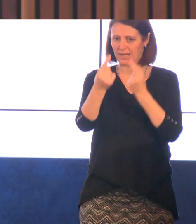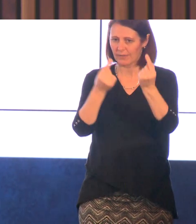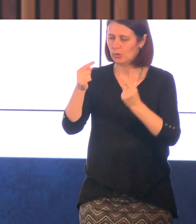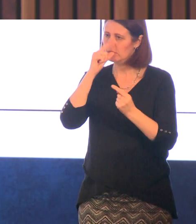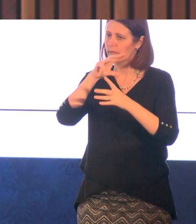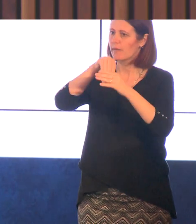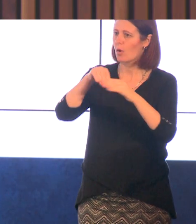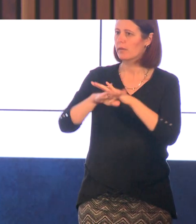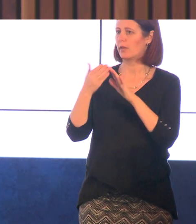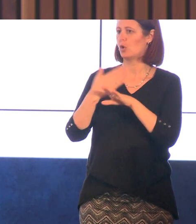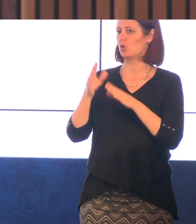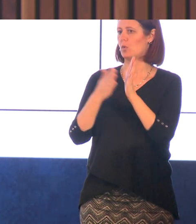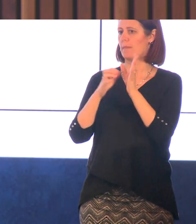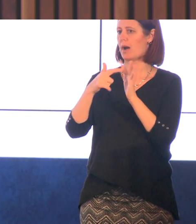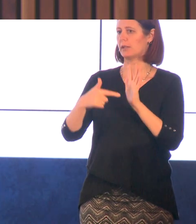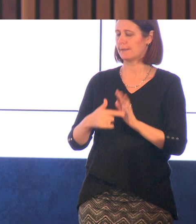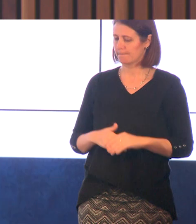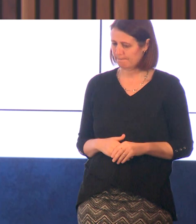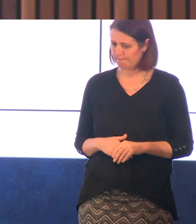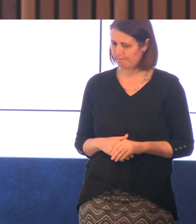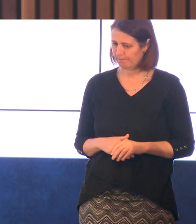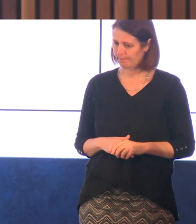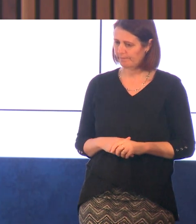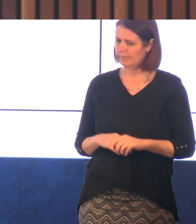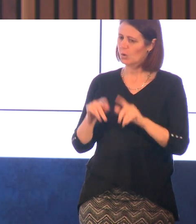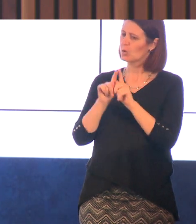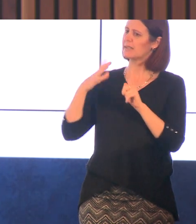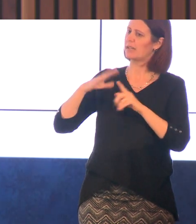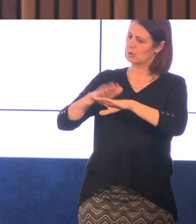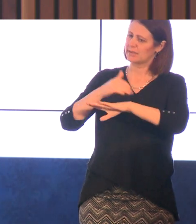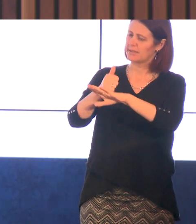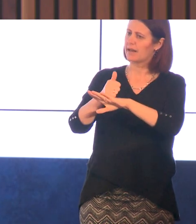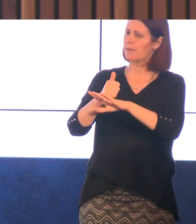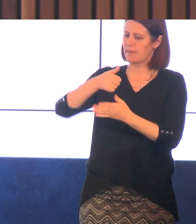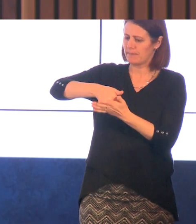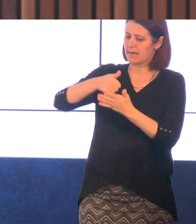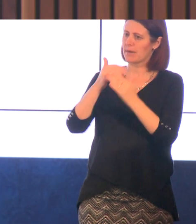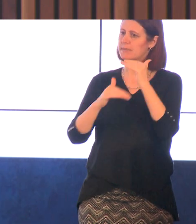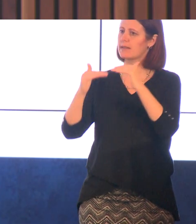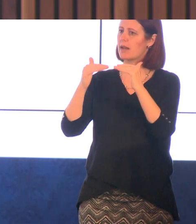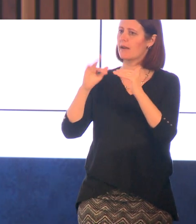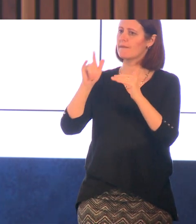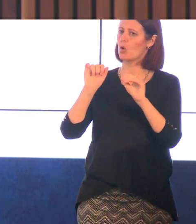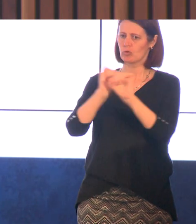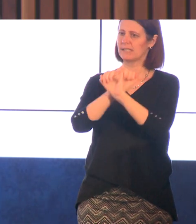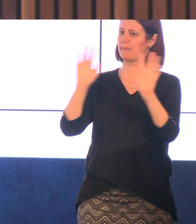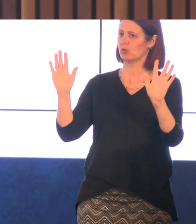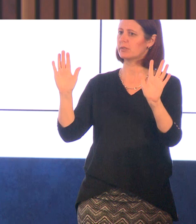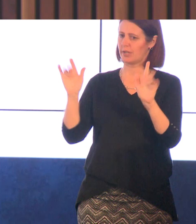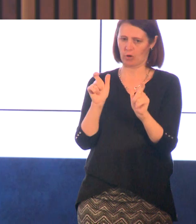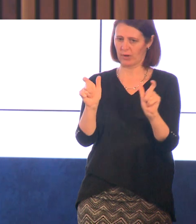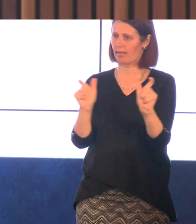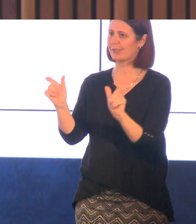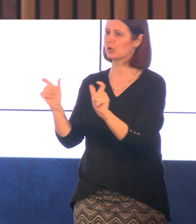new marketplace. We also need to set minimum standards for transparency and regulation. I'm